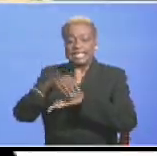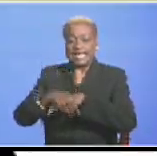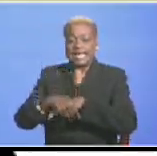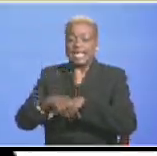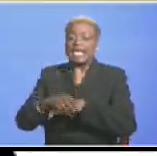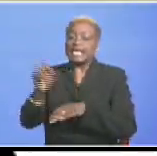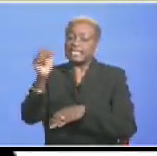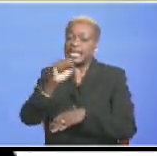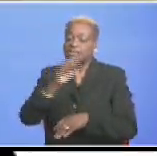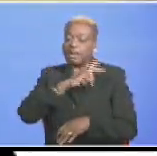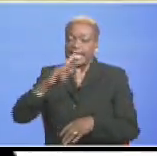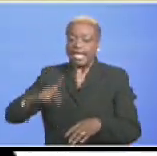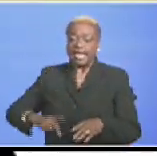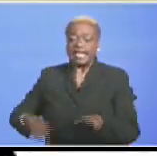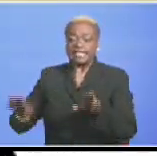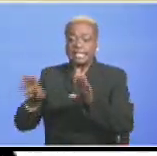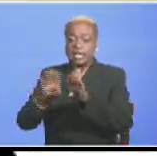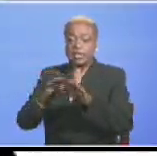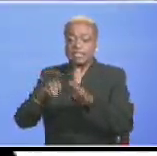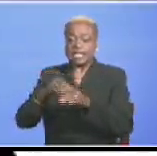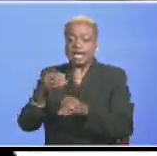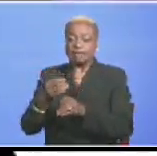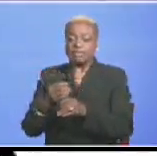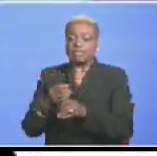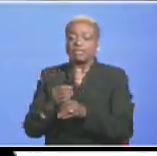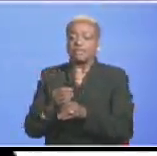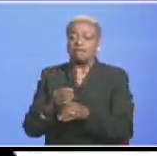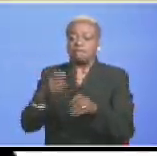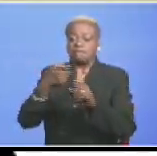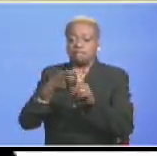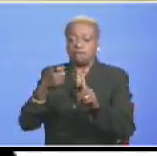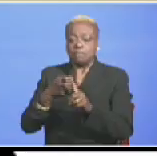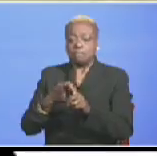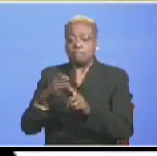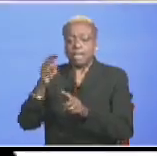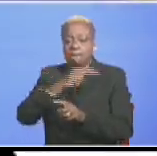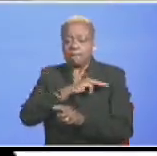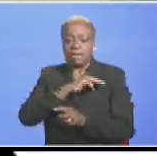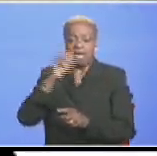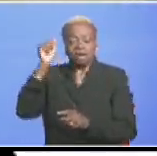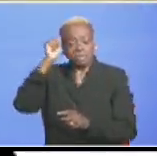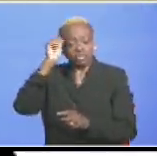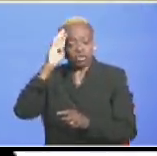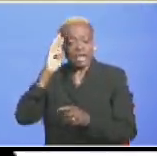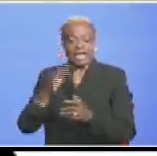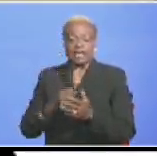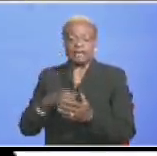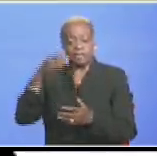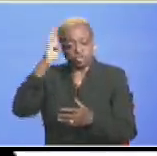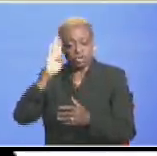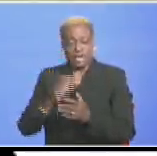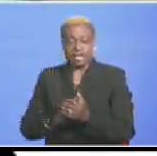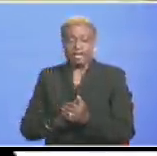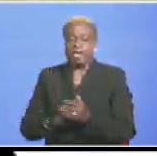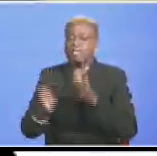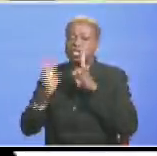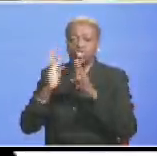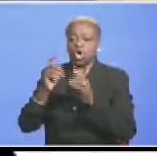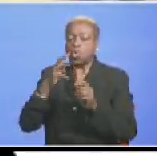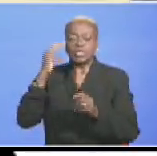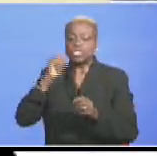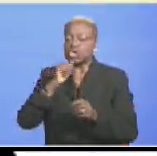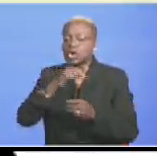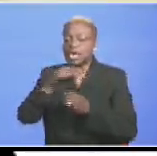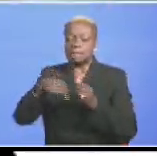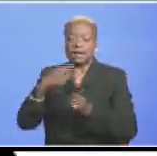play with a 124-110 win over Melbourne United from Australia. During his post-game press conference, though, the talk was not about the game, but